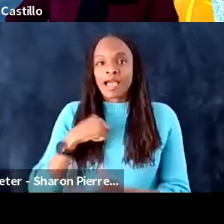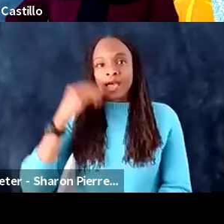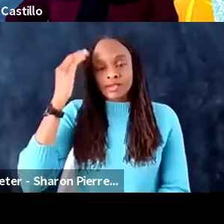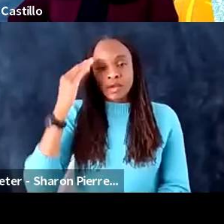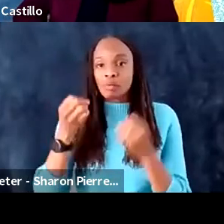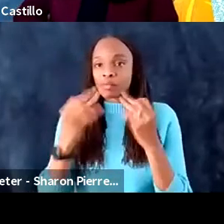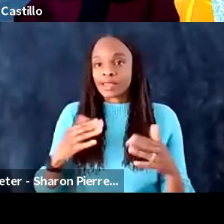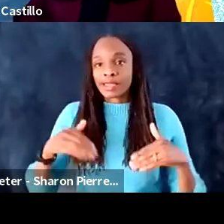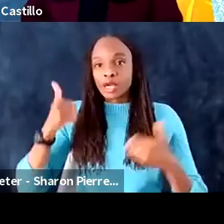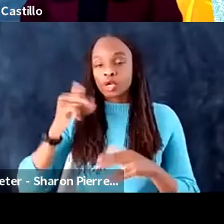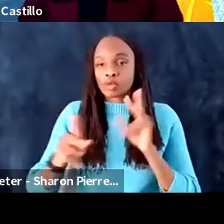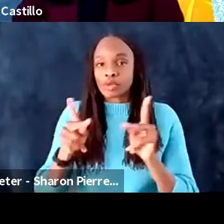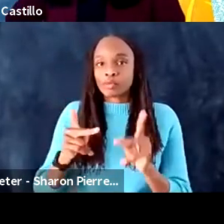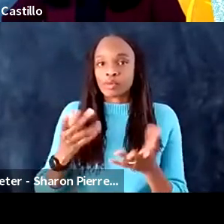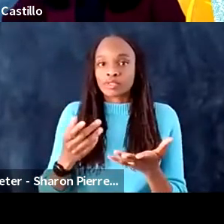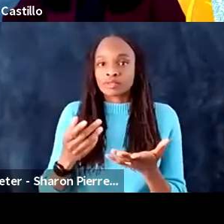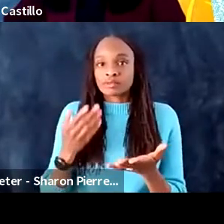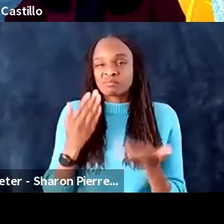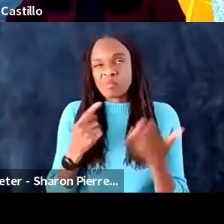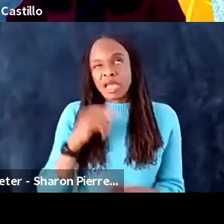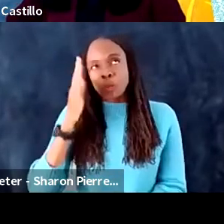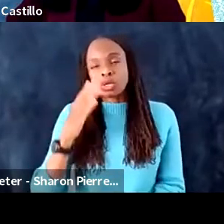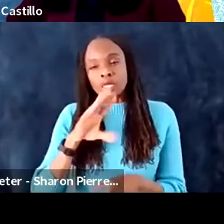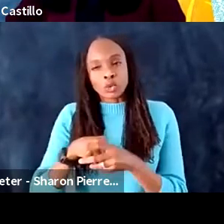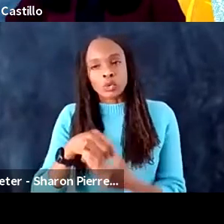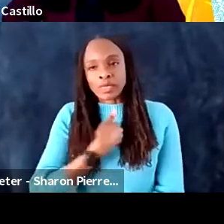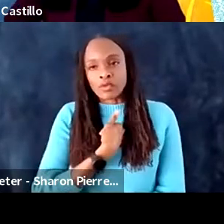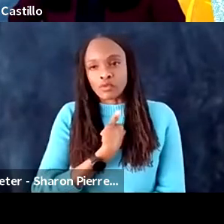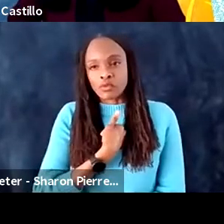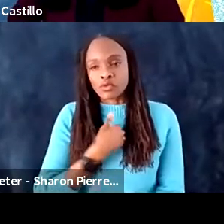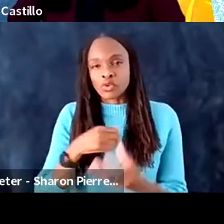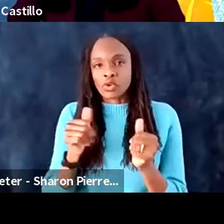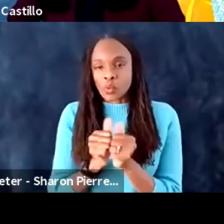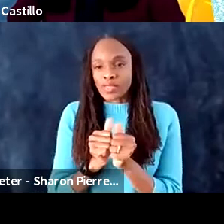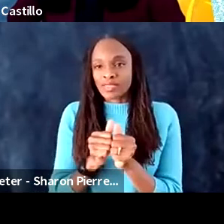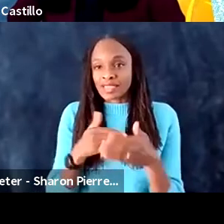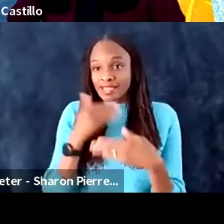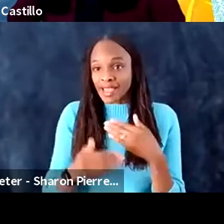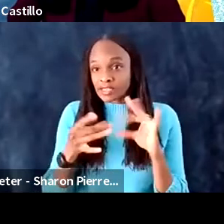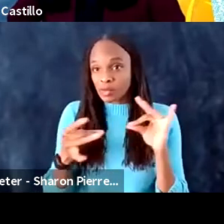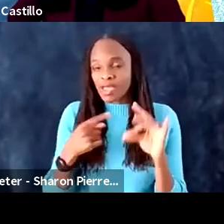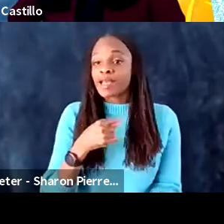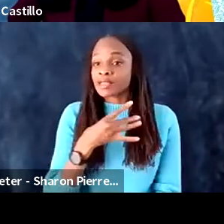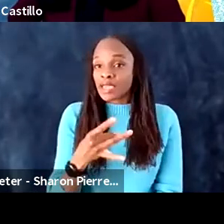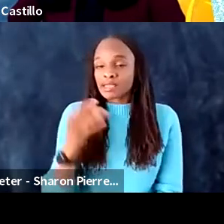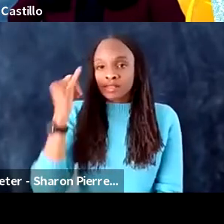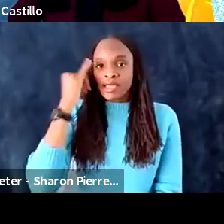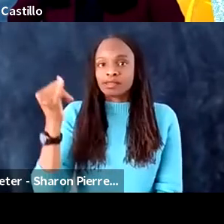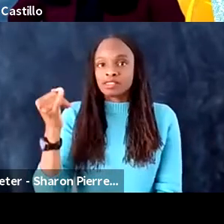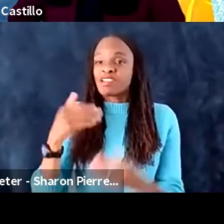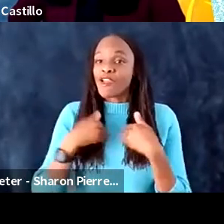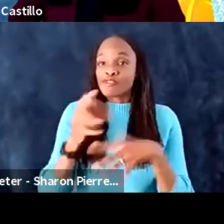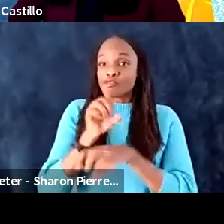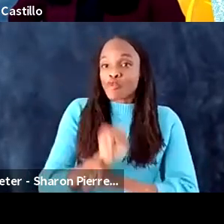don't quite count as that anymore, but I'd probably include myself in sort of the next comment. You know, I like the idea of booking appointments